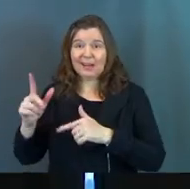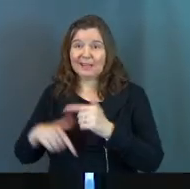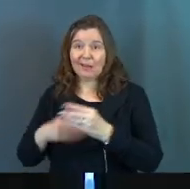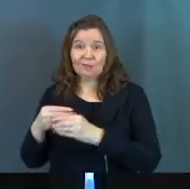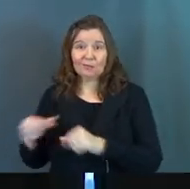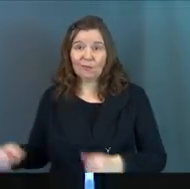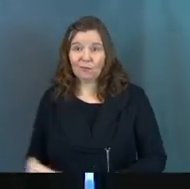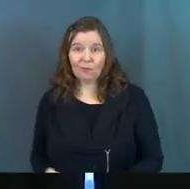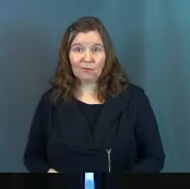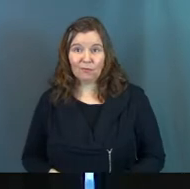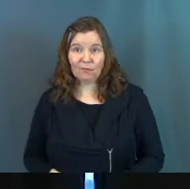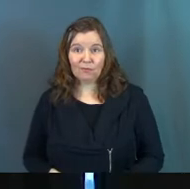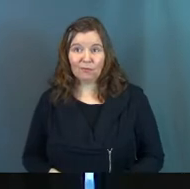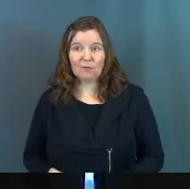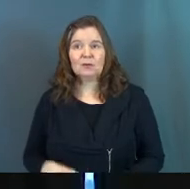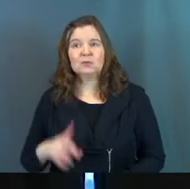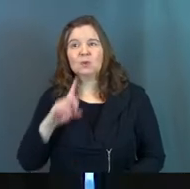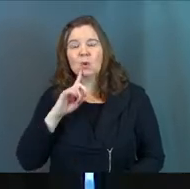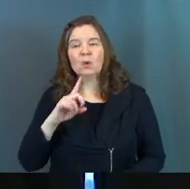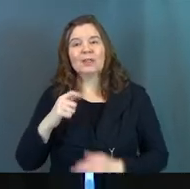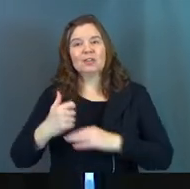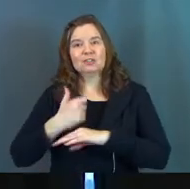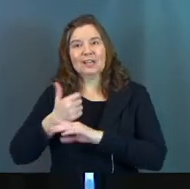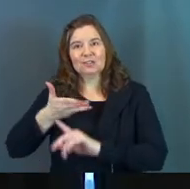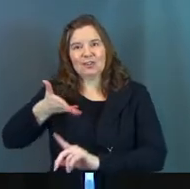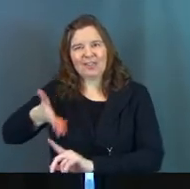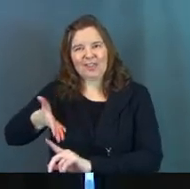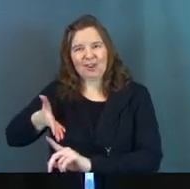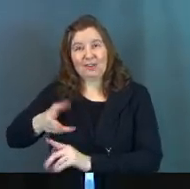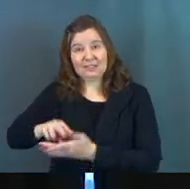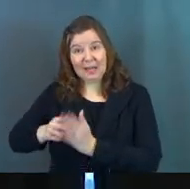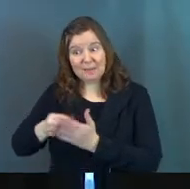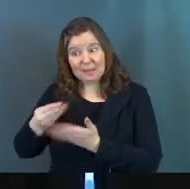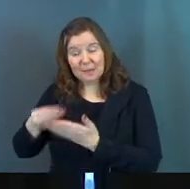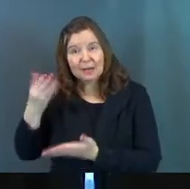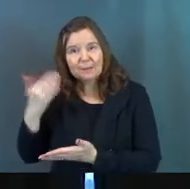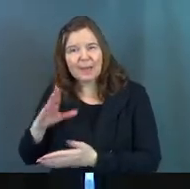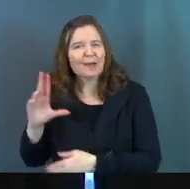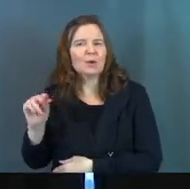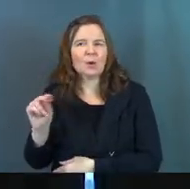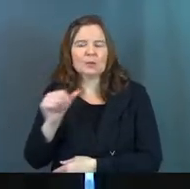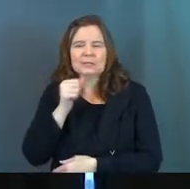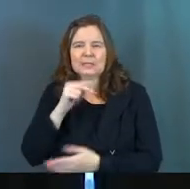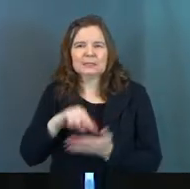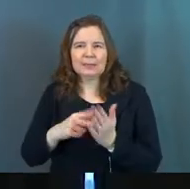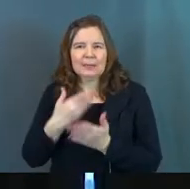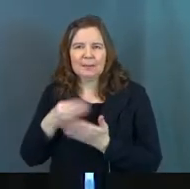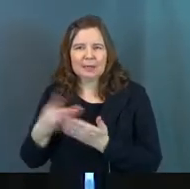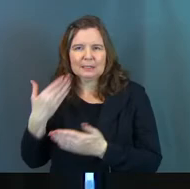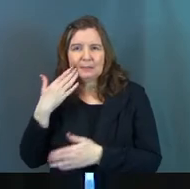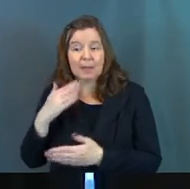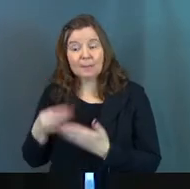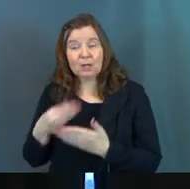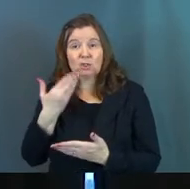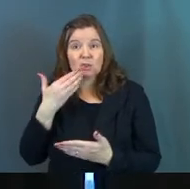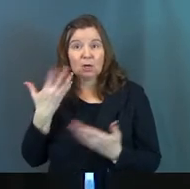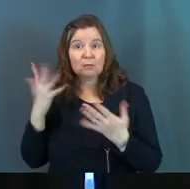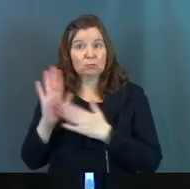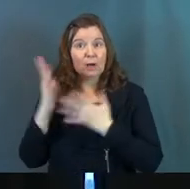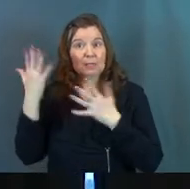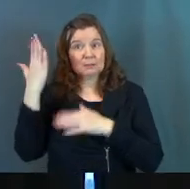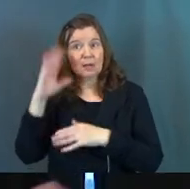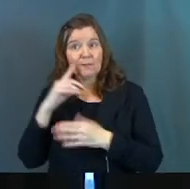cannot solve. And so there's danger there. Does that mean money is bad? No, it doesn't mean money's bad. Money's good. Praise